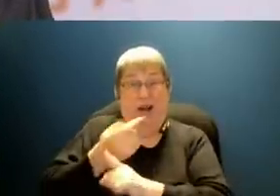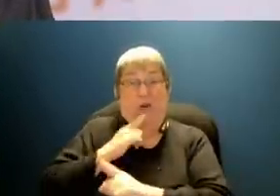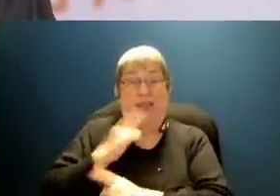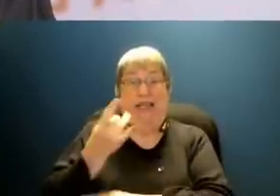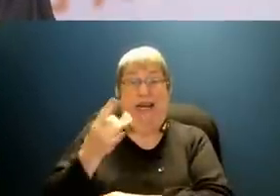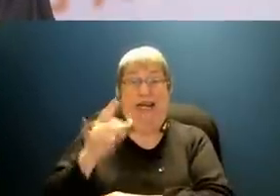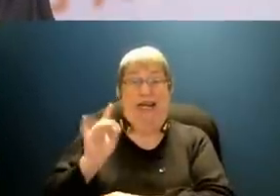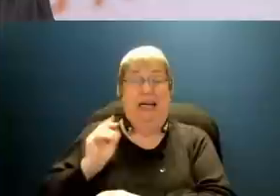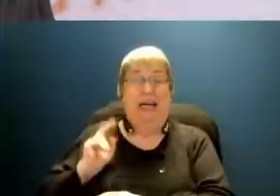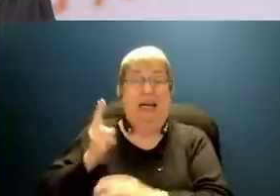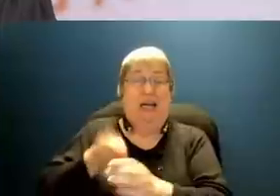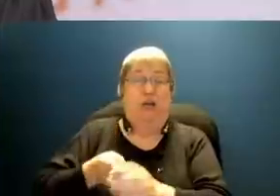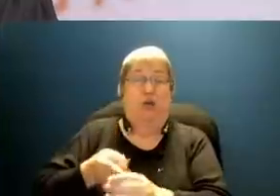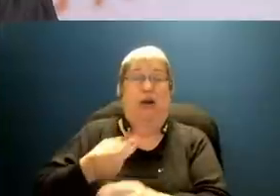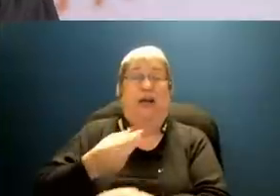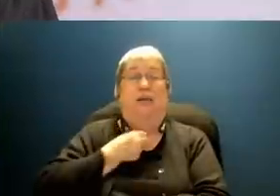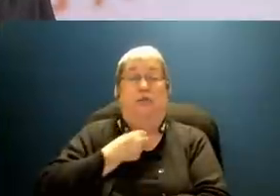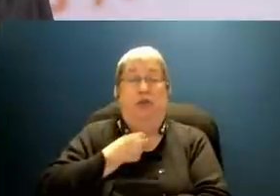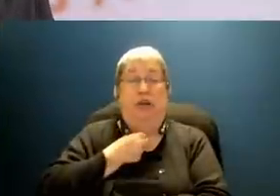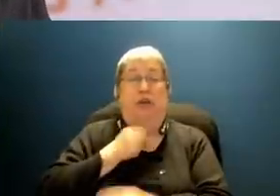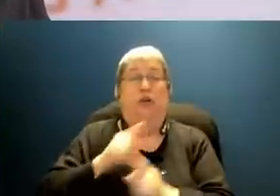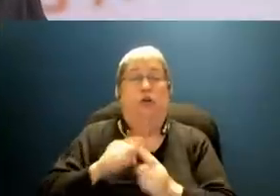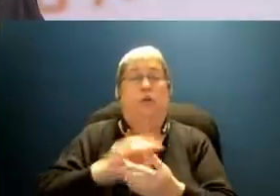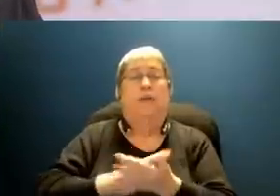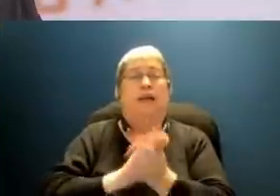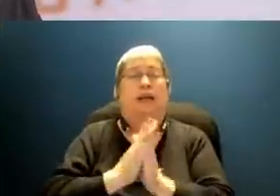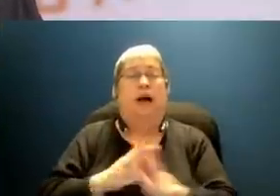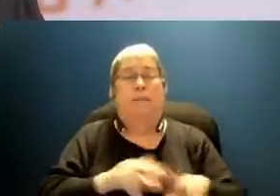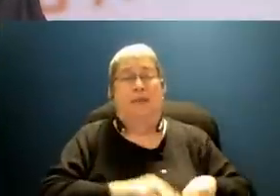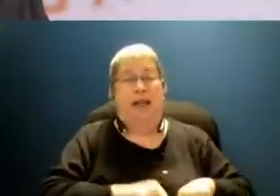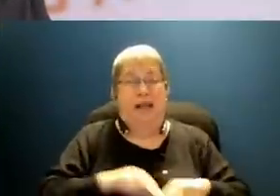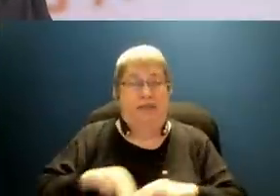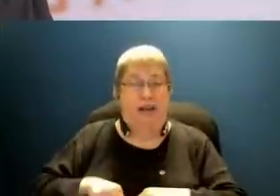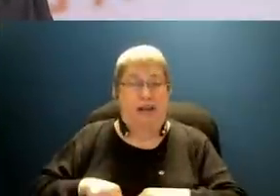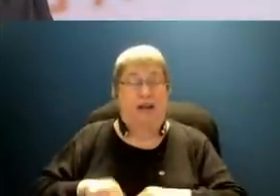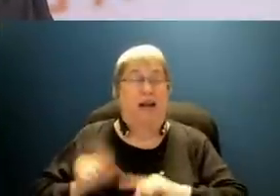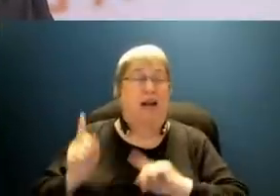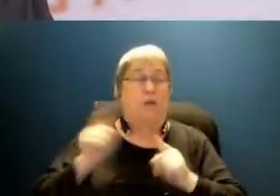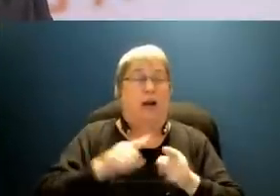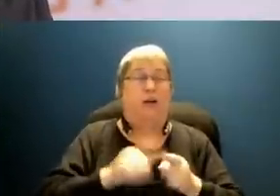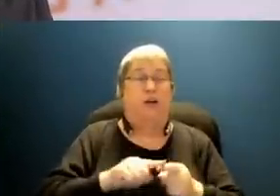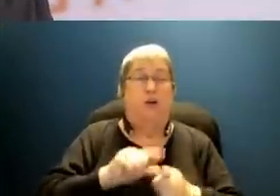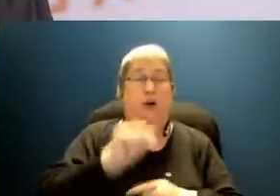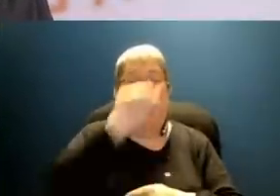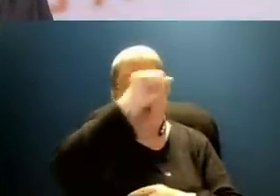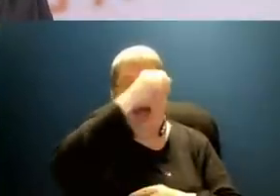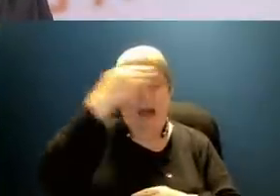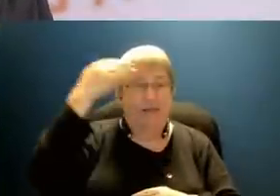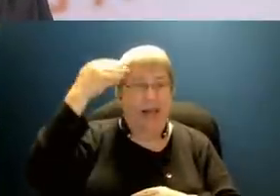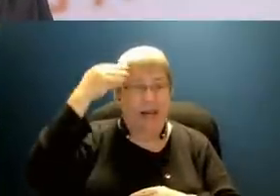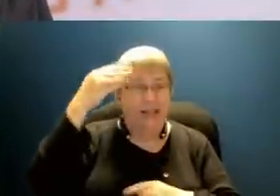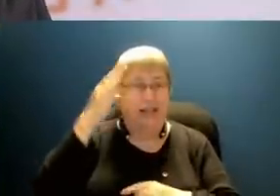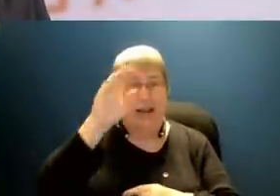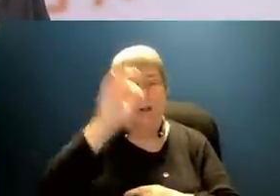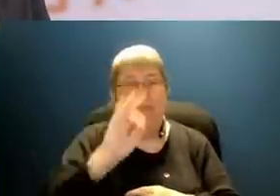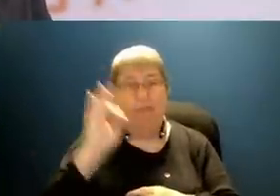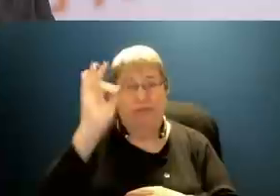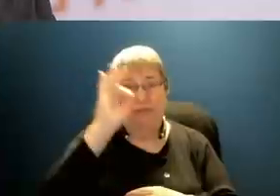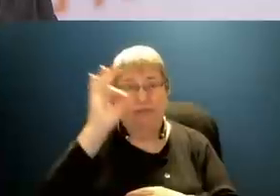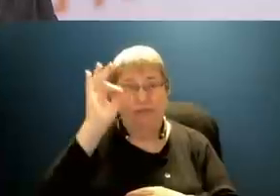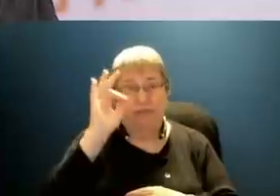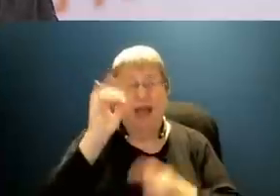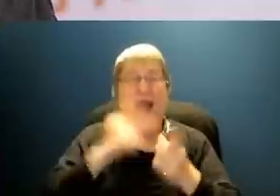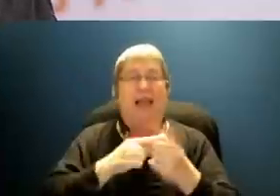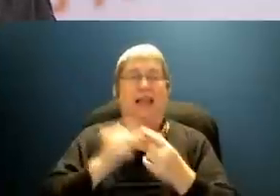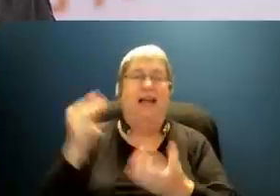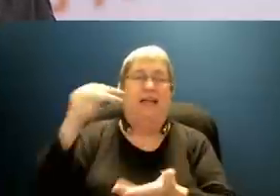to become a Navy corpsman. He was deployed to Afghanistan in 2011, where he stepped on an IED and as a